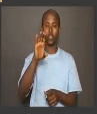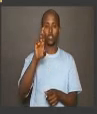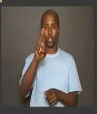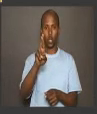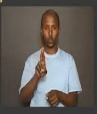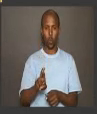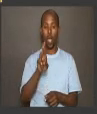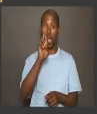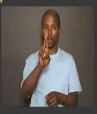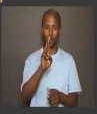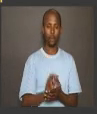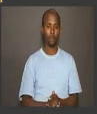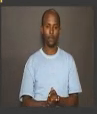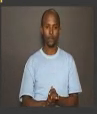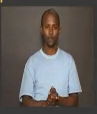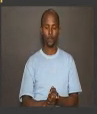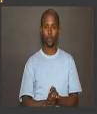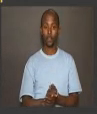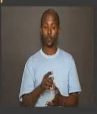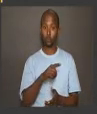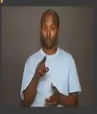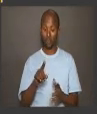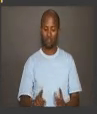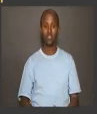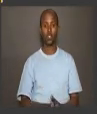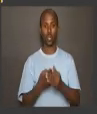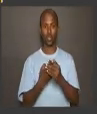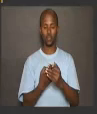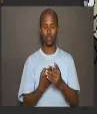R. You may get started right away.